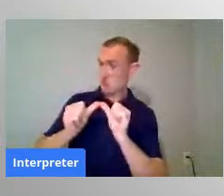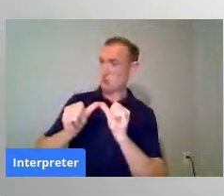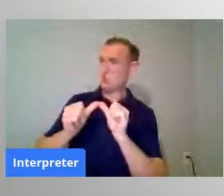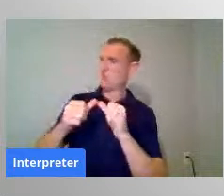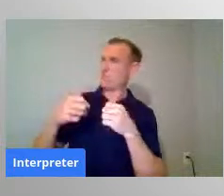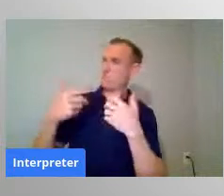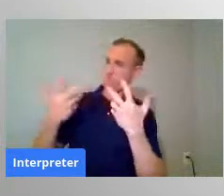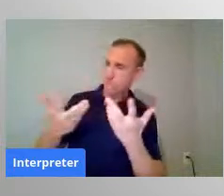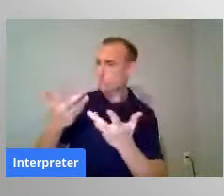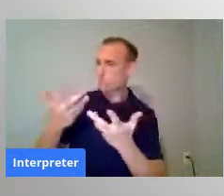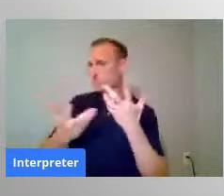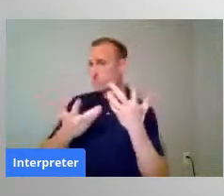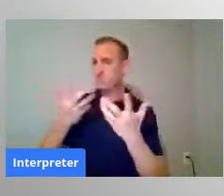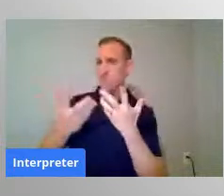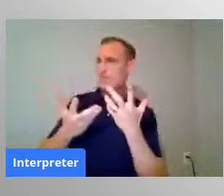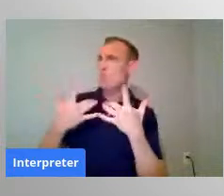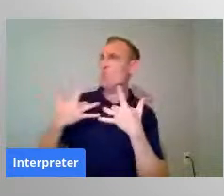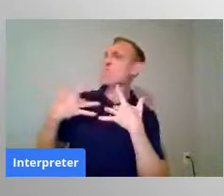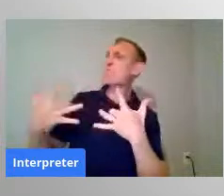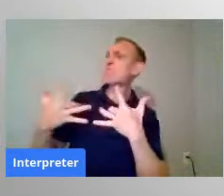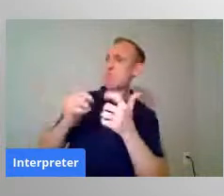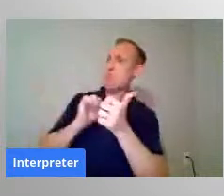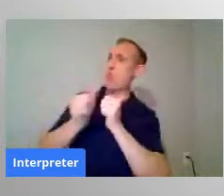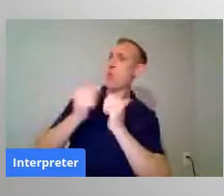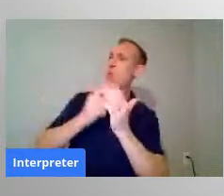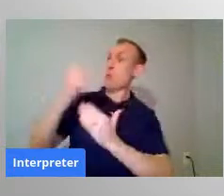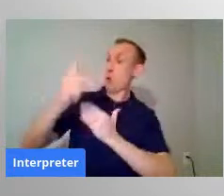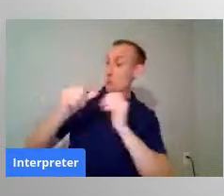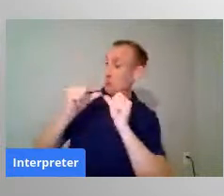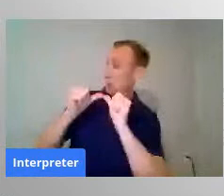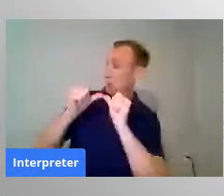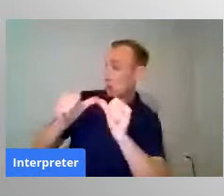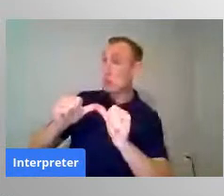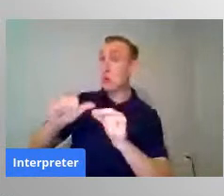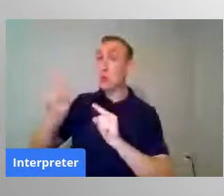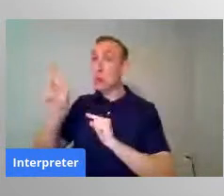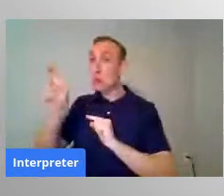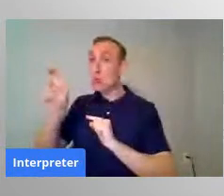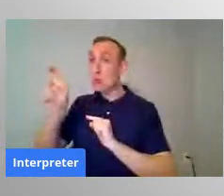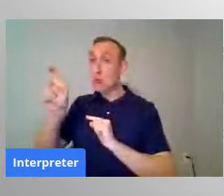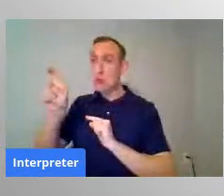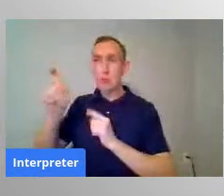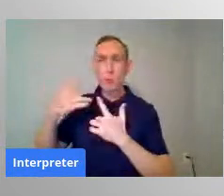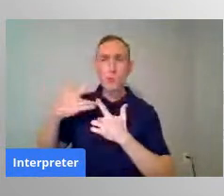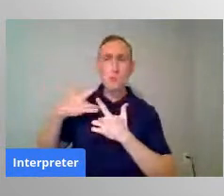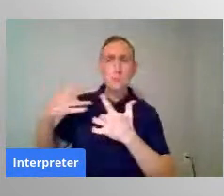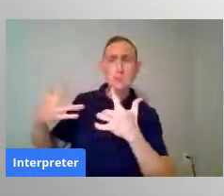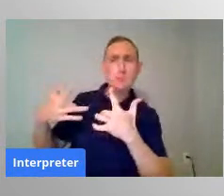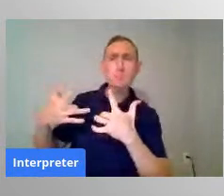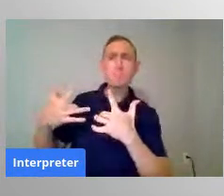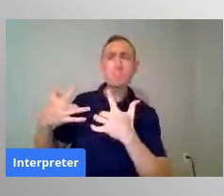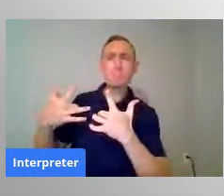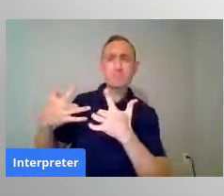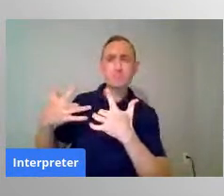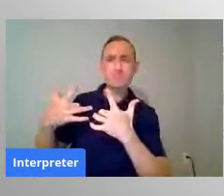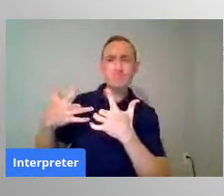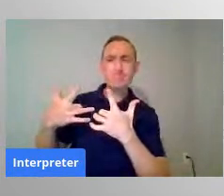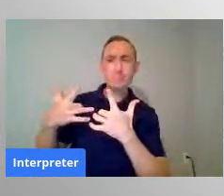What is the update in terms of our sports activities